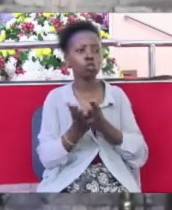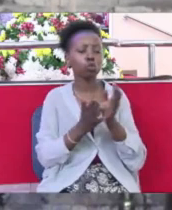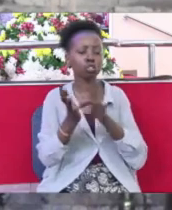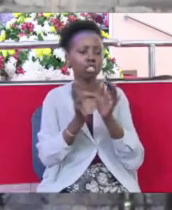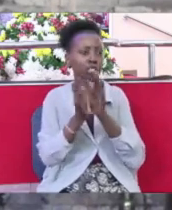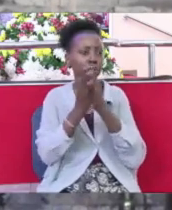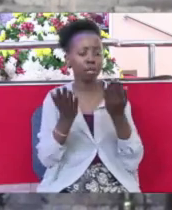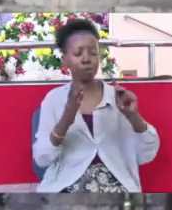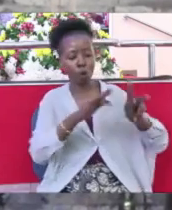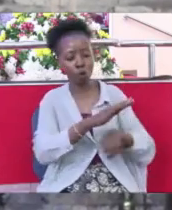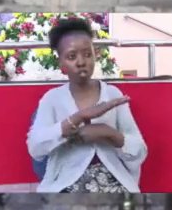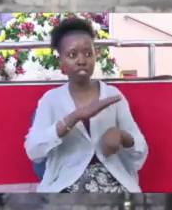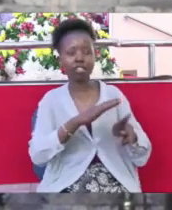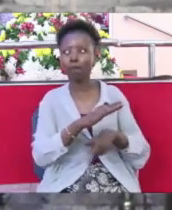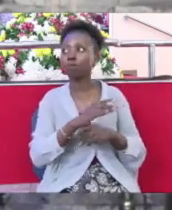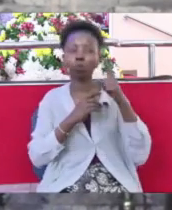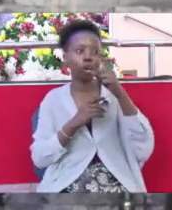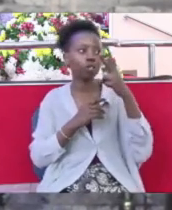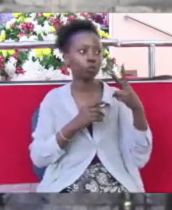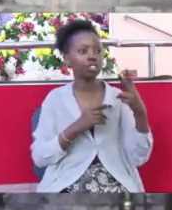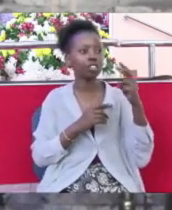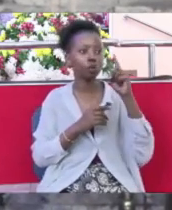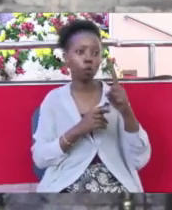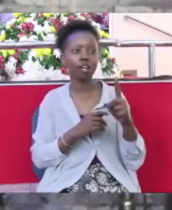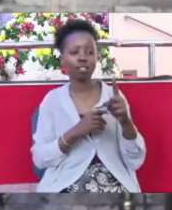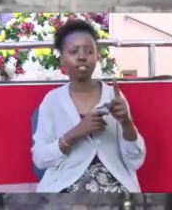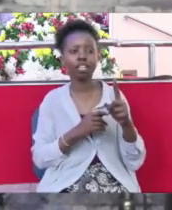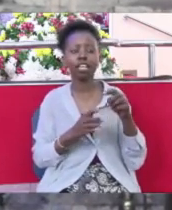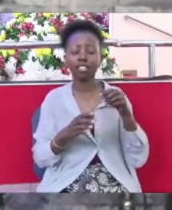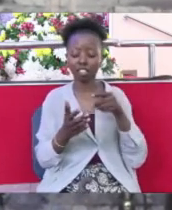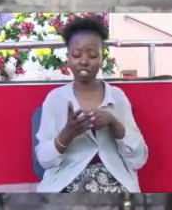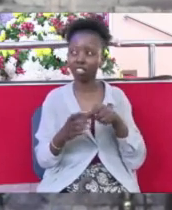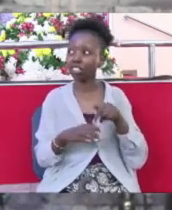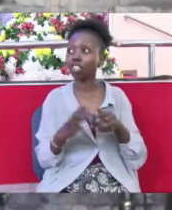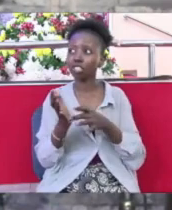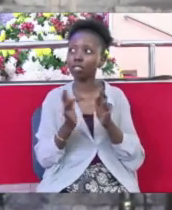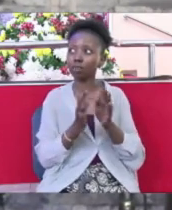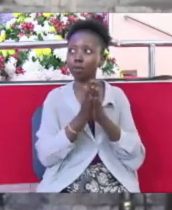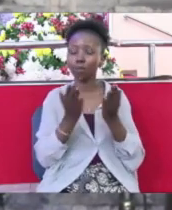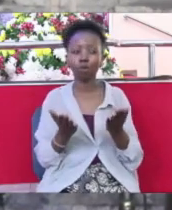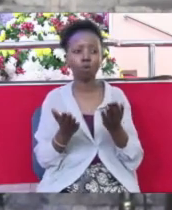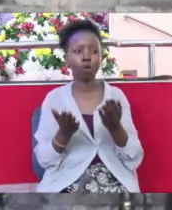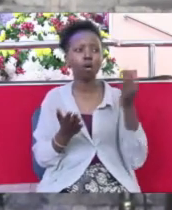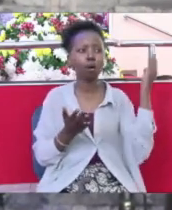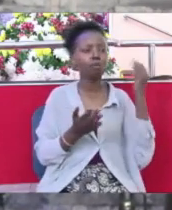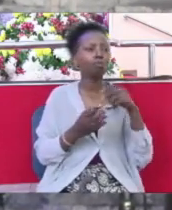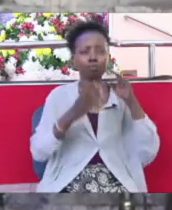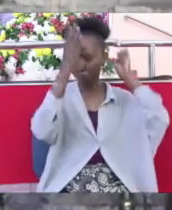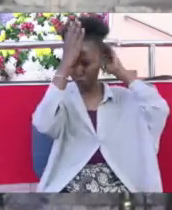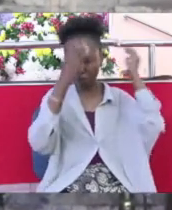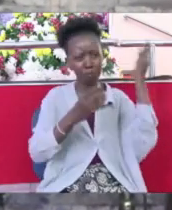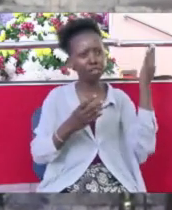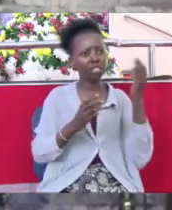katika Zaburi 121. And in that psalm, na katika Zaburi hiyo, I remember he preached and he mentioned about three things